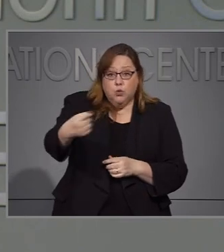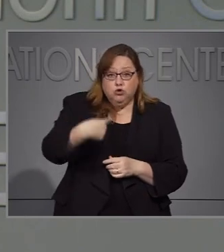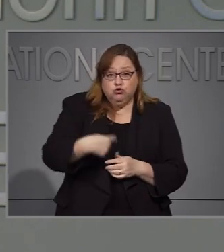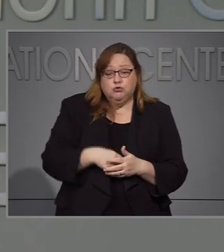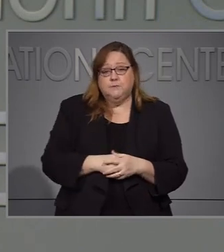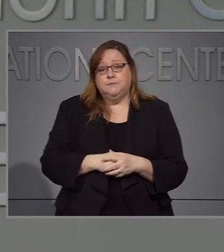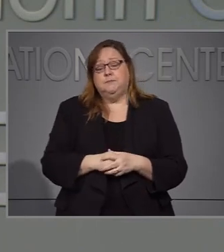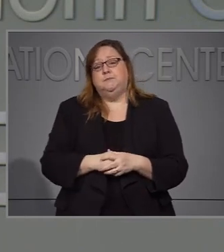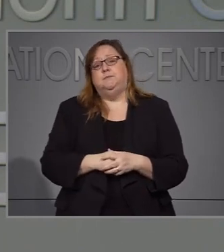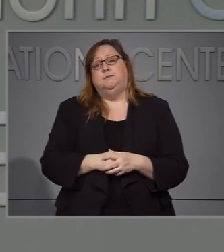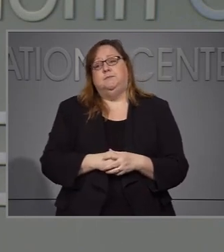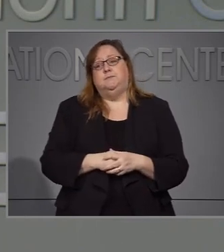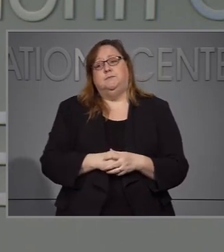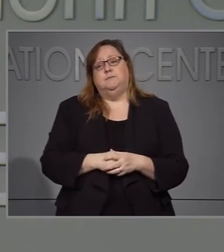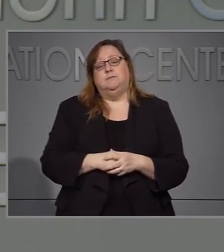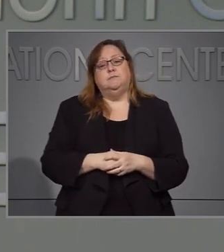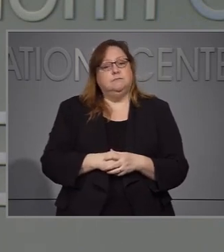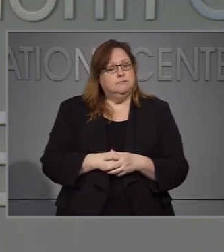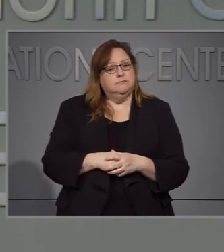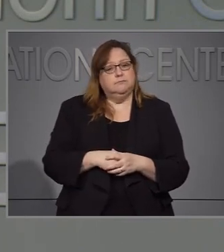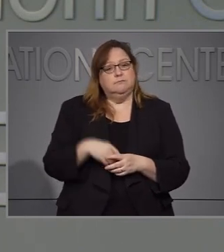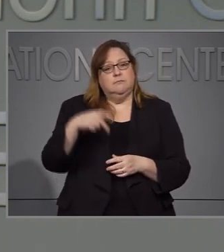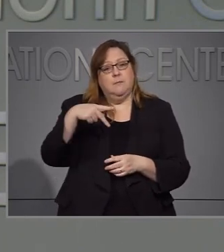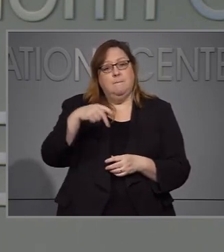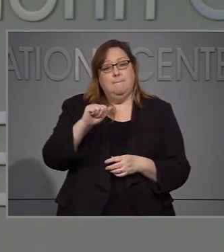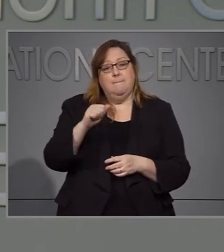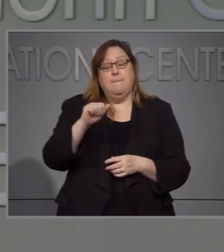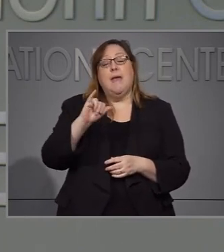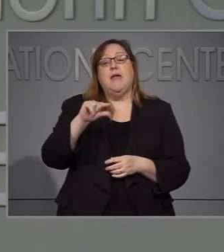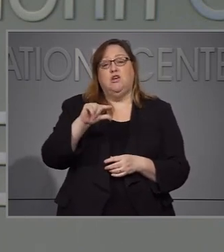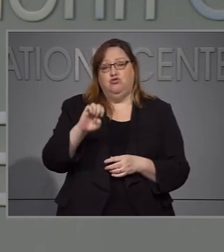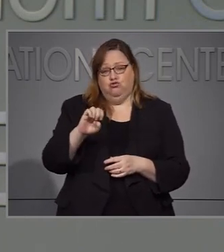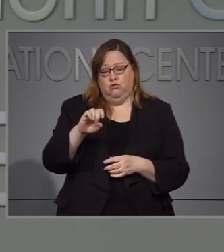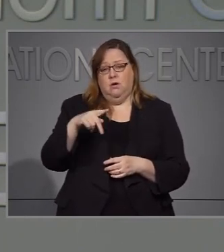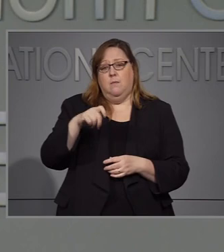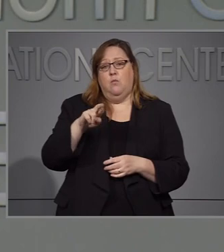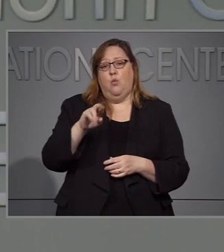Our next question is from Paige Peroso with WBTV.